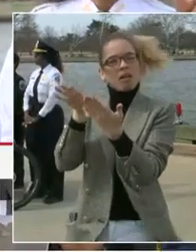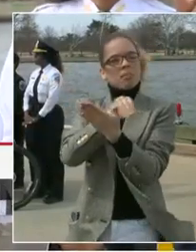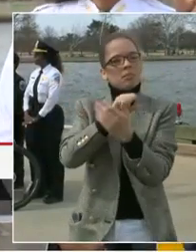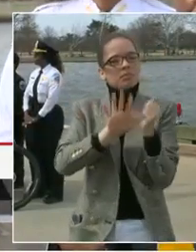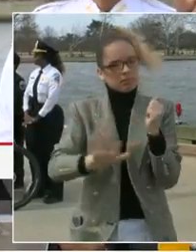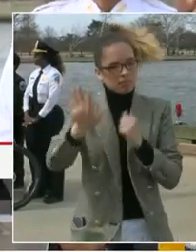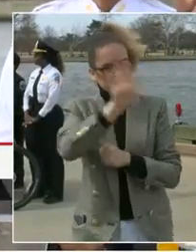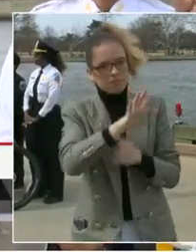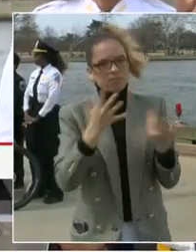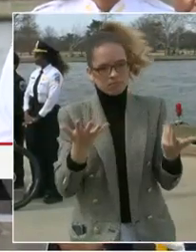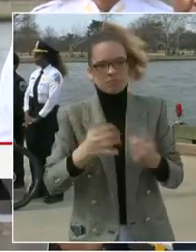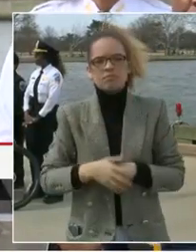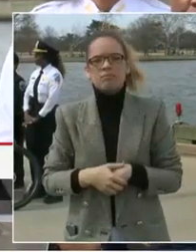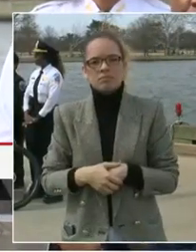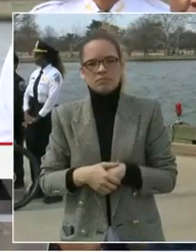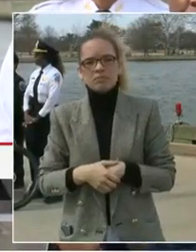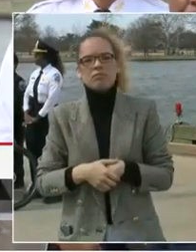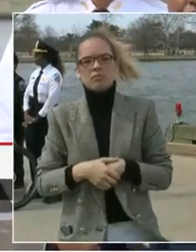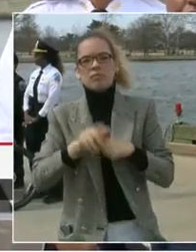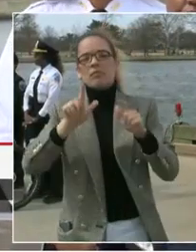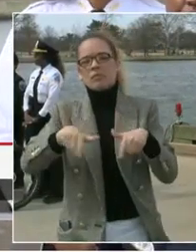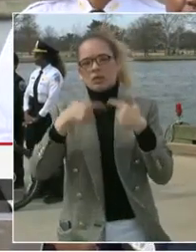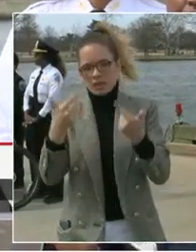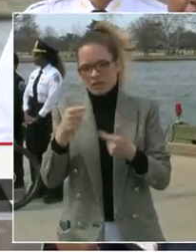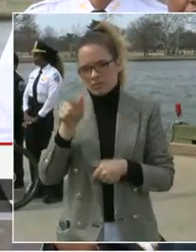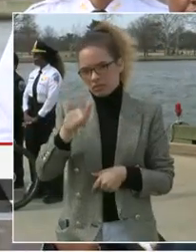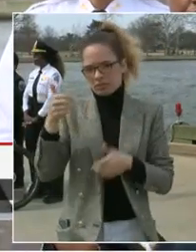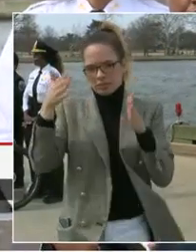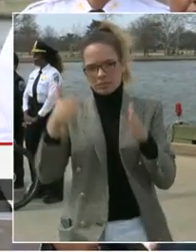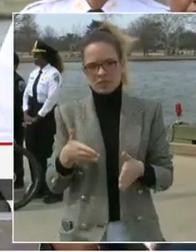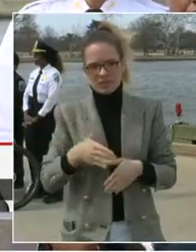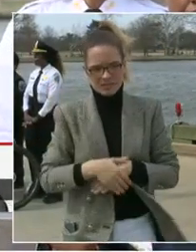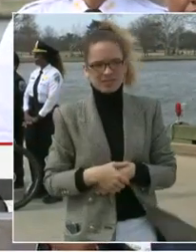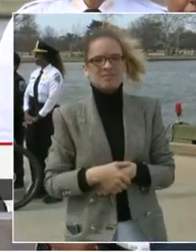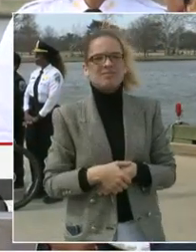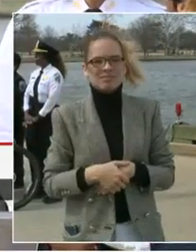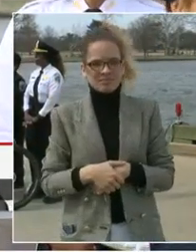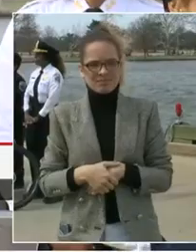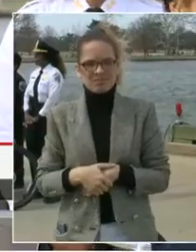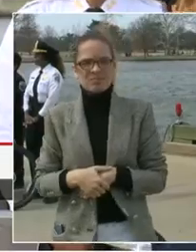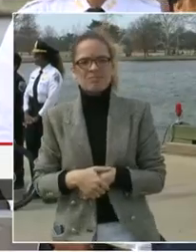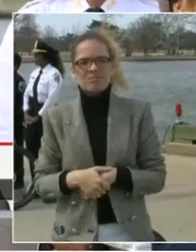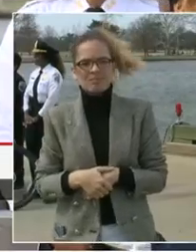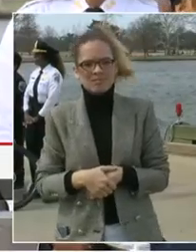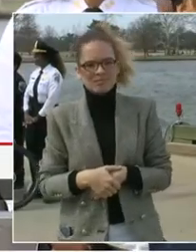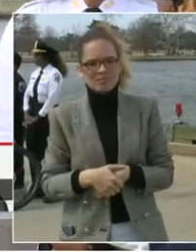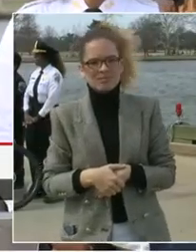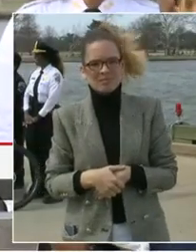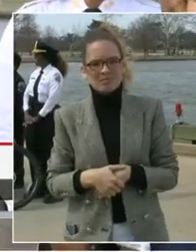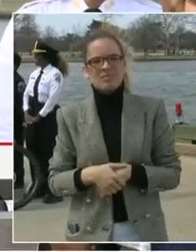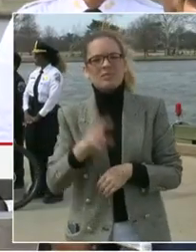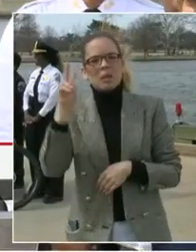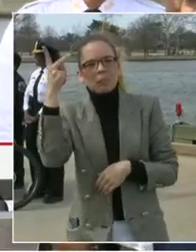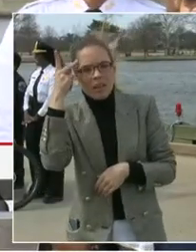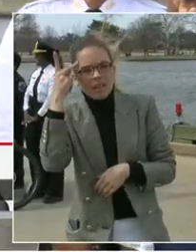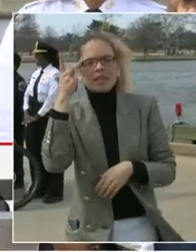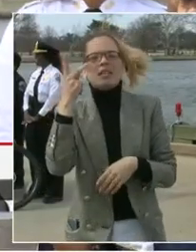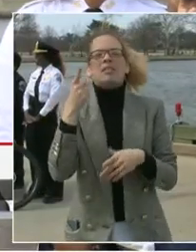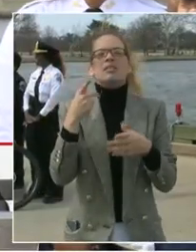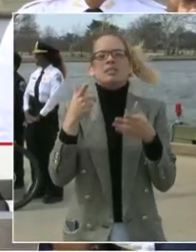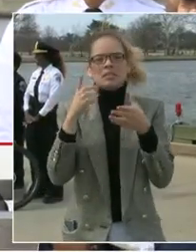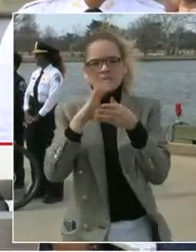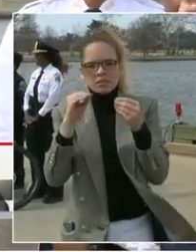Kane, MPD's Technical and Analytical Services Bureau Chief, to share some more about her journey on